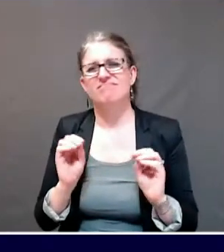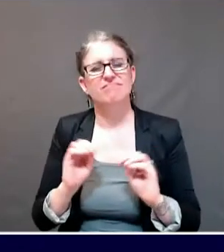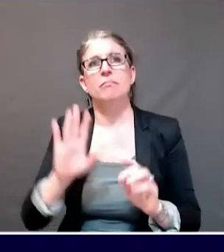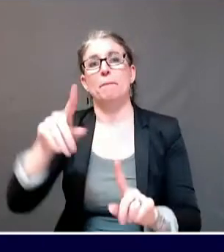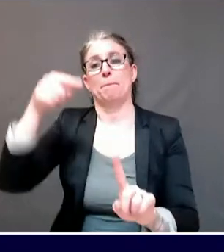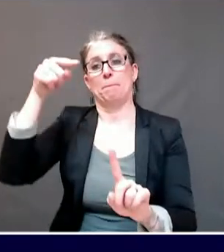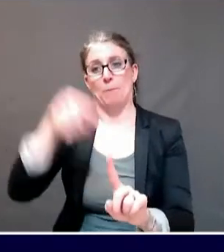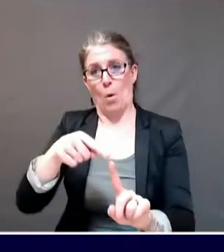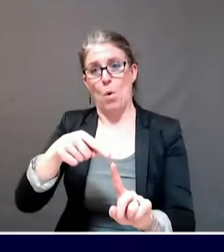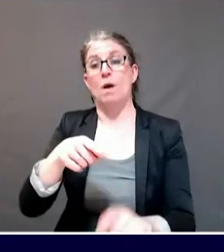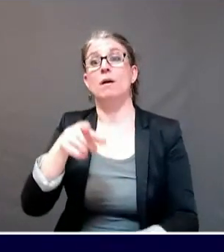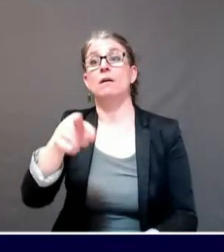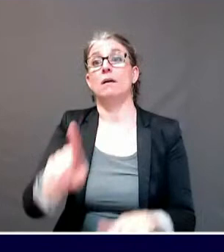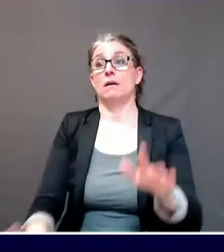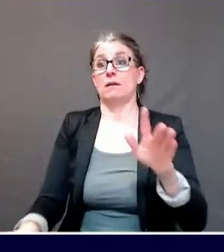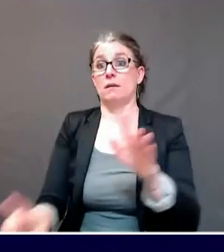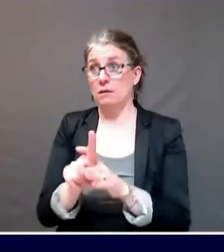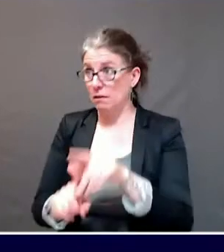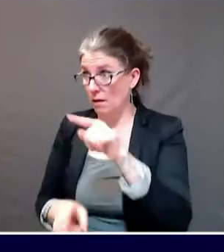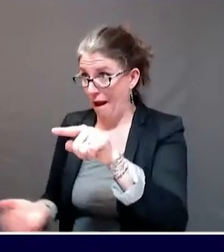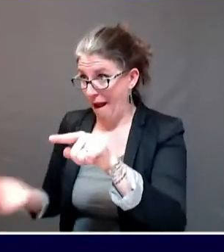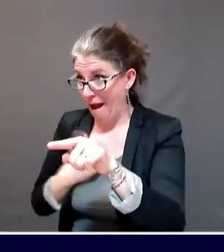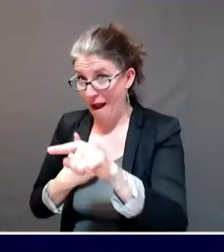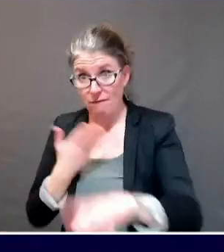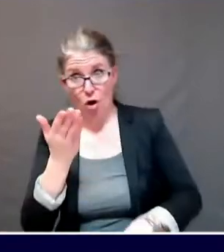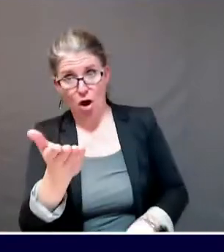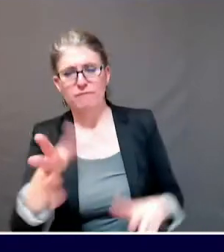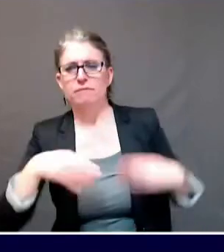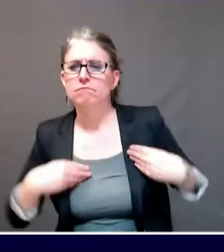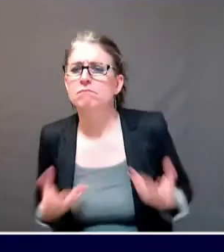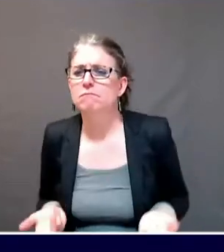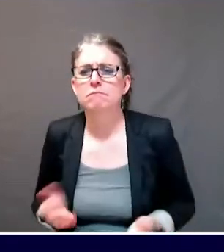to kick us off this afternoon, I'd like to turn to Patrick Whittle.